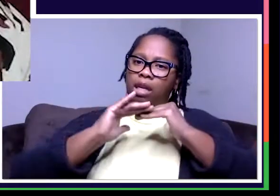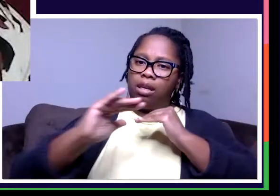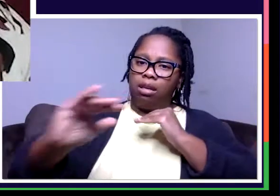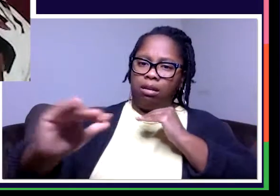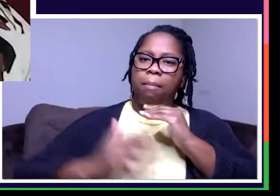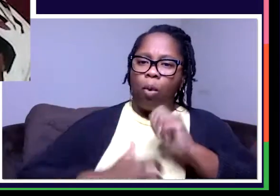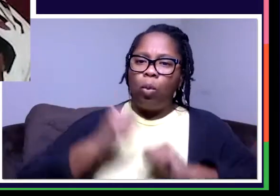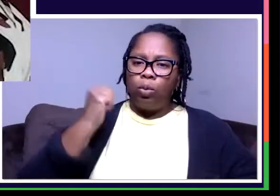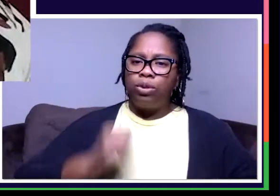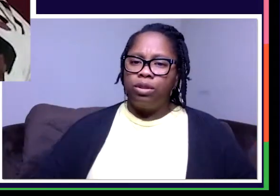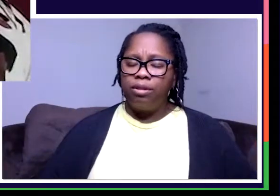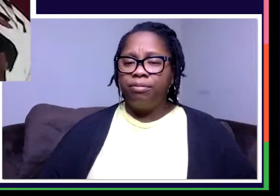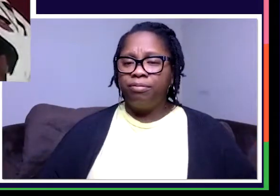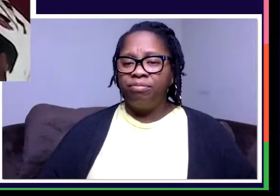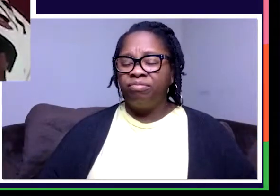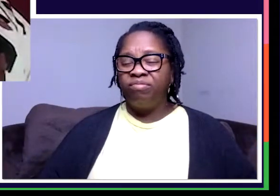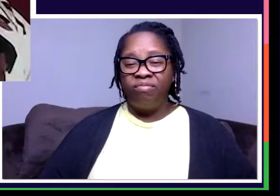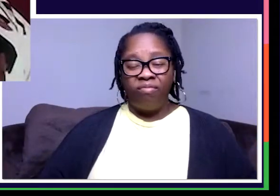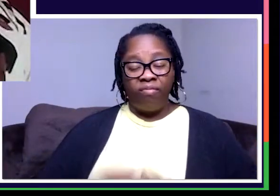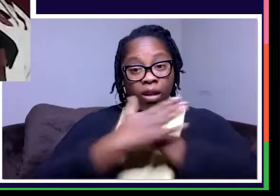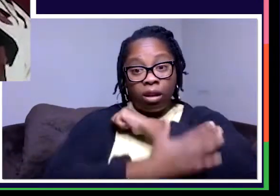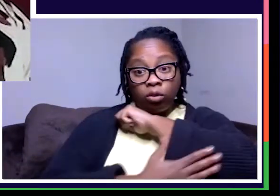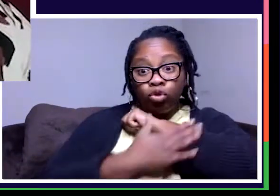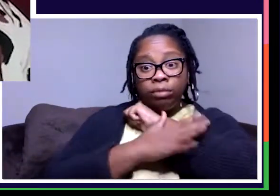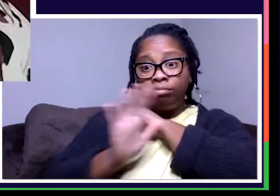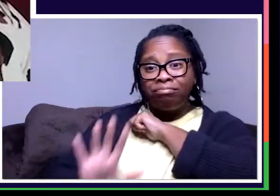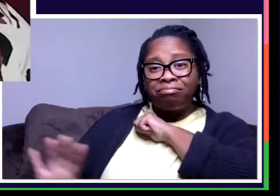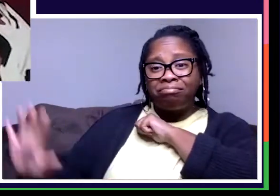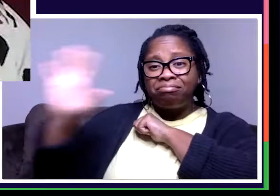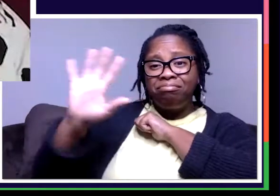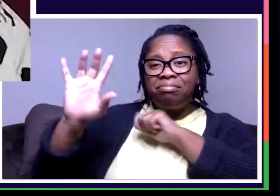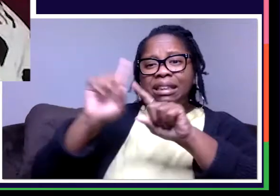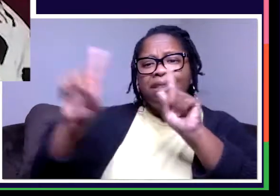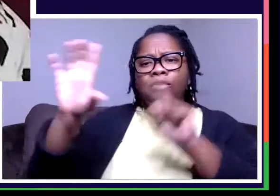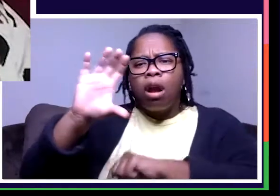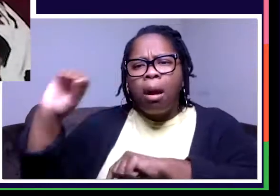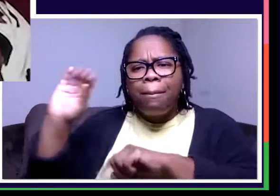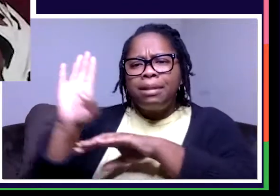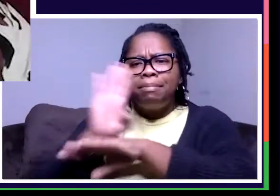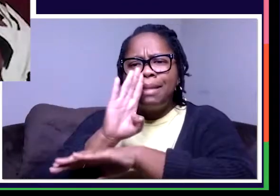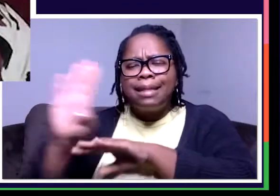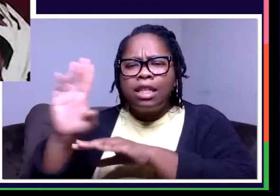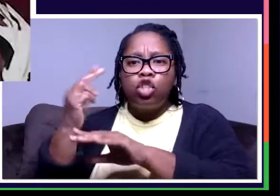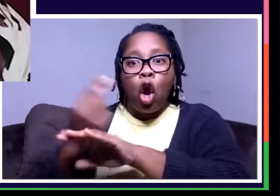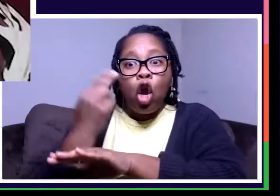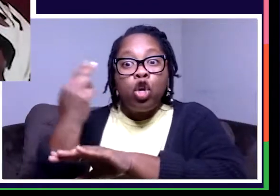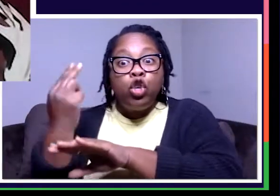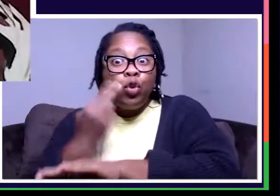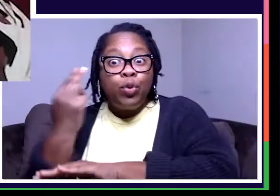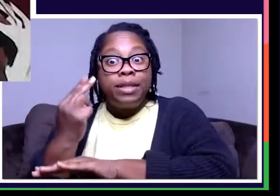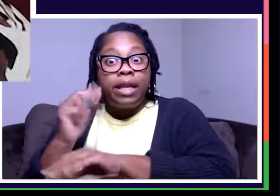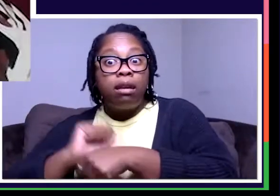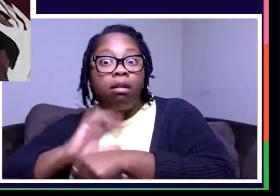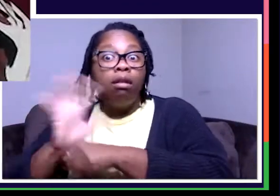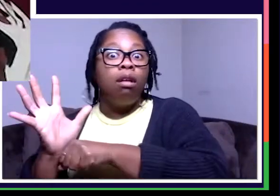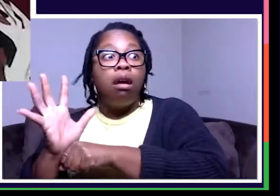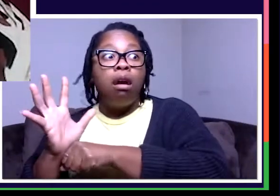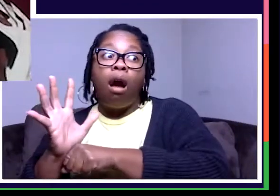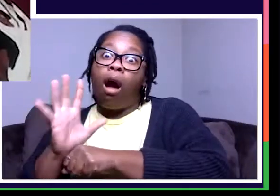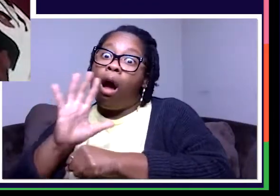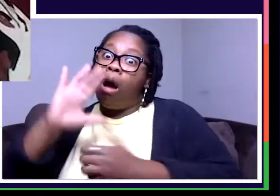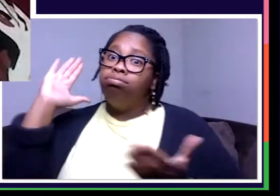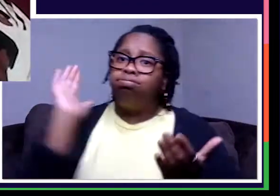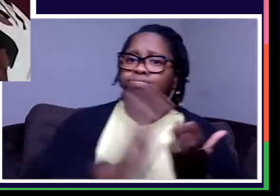need stability most of all. Across the country, employers are using the pandemic to